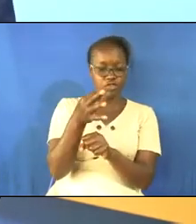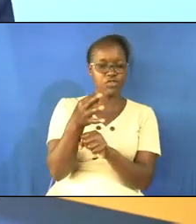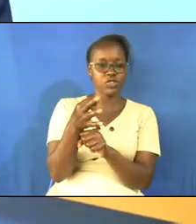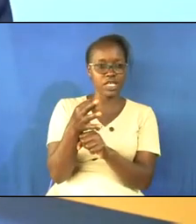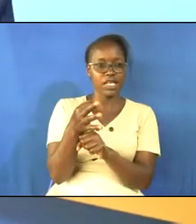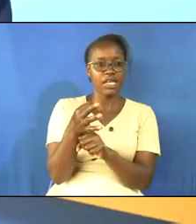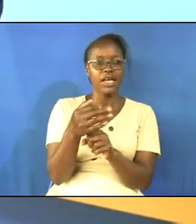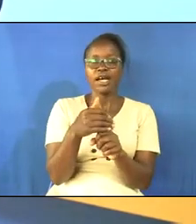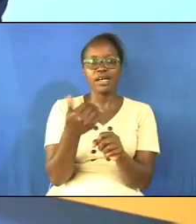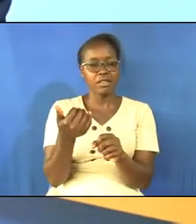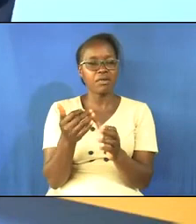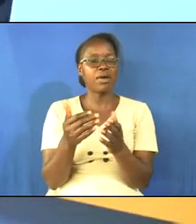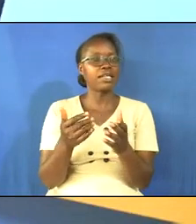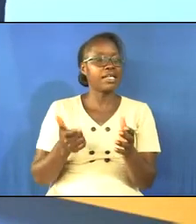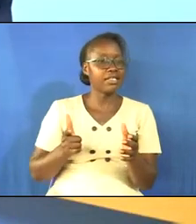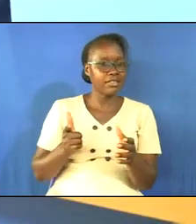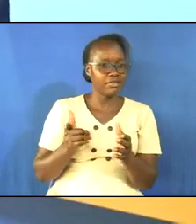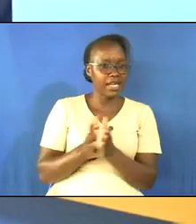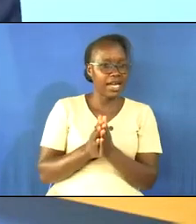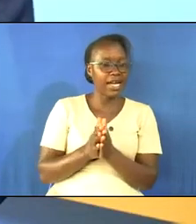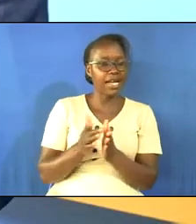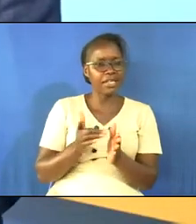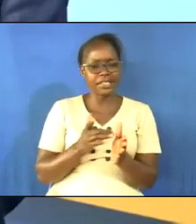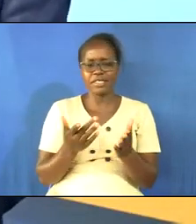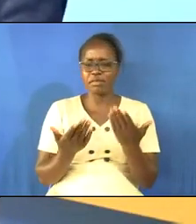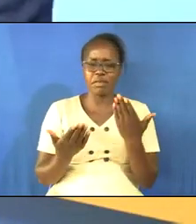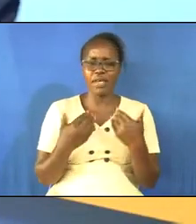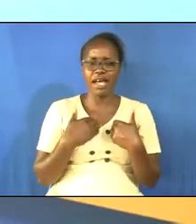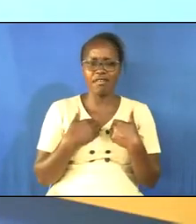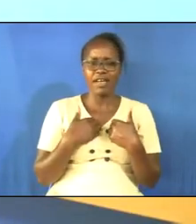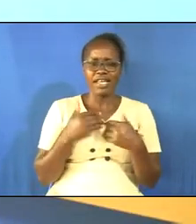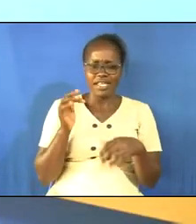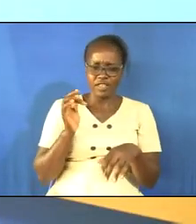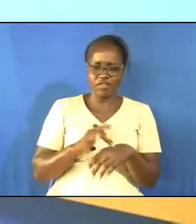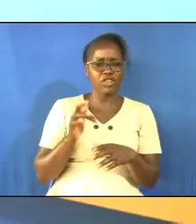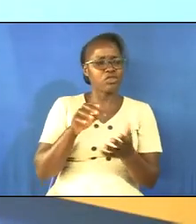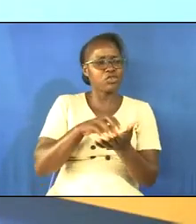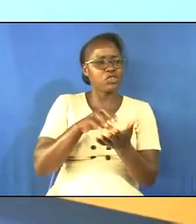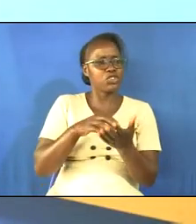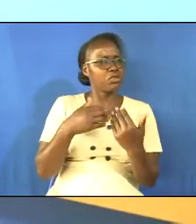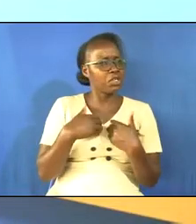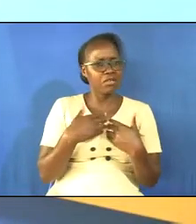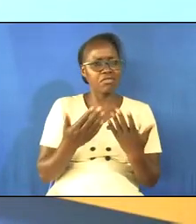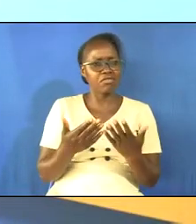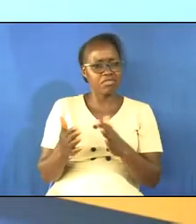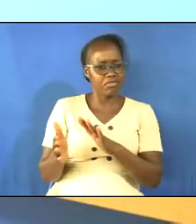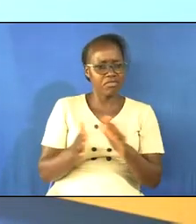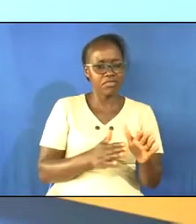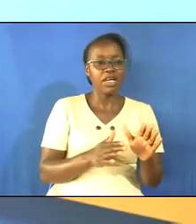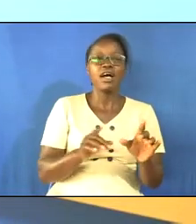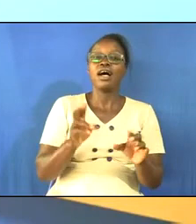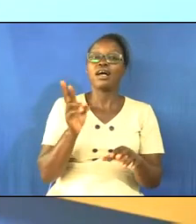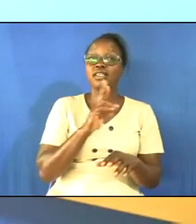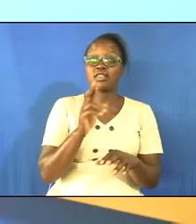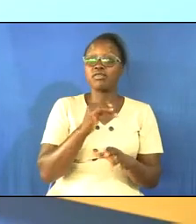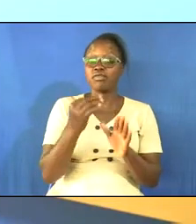cancer infection, condition starting to develop. The other risk factor is socioeconomic